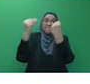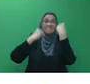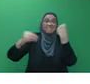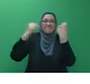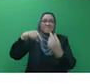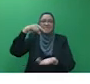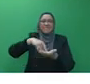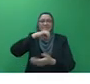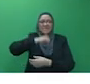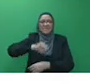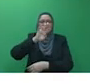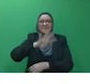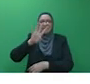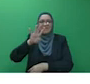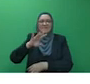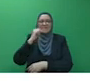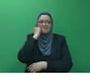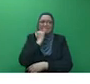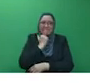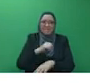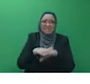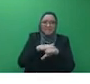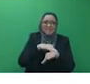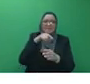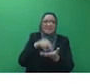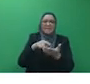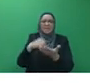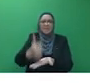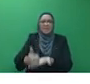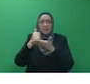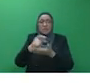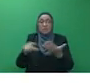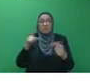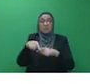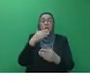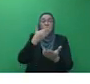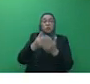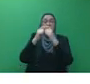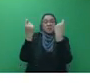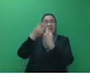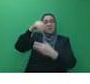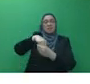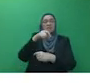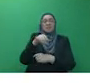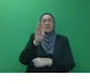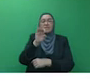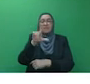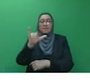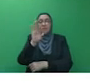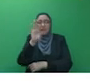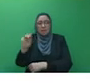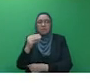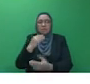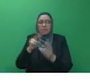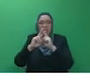got a young team a very dedicated team at flyer fm uh and they're very helpful they you know they guide me along the way um we've